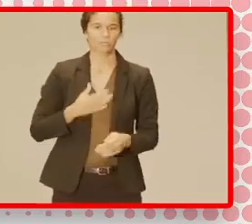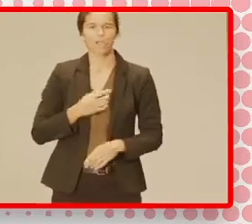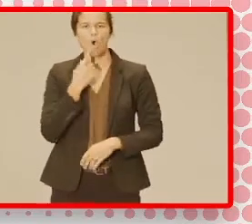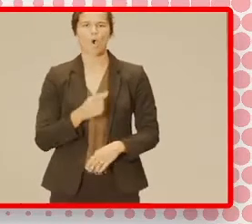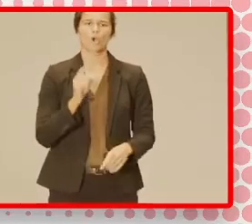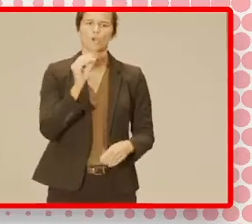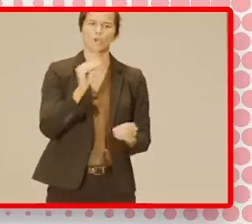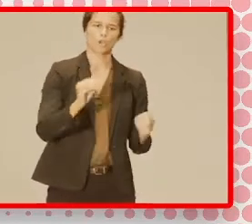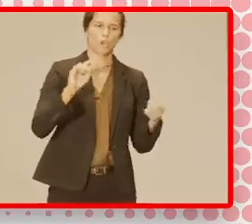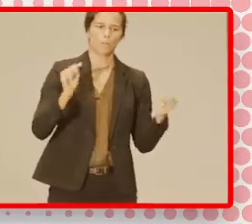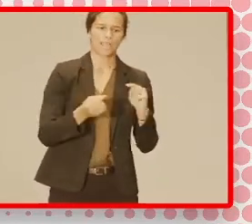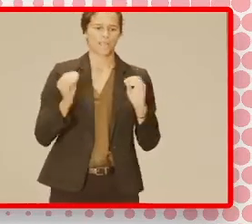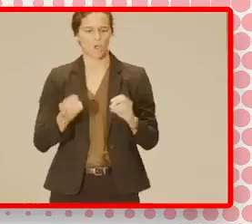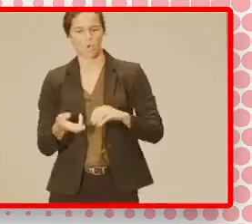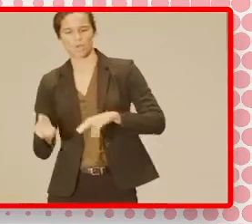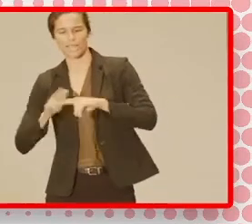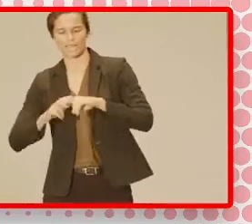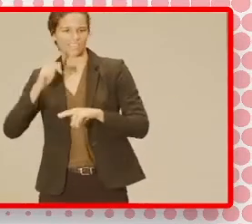bunch of hogwash.